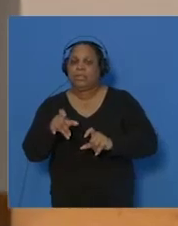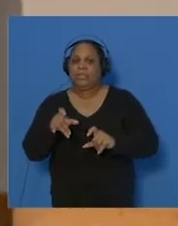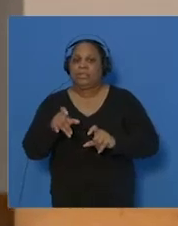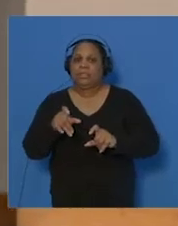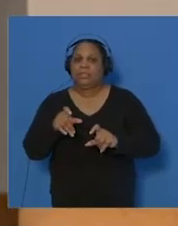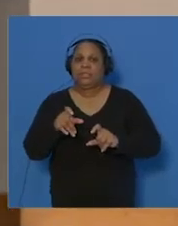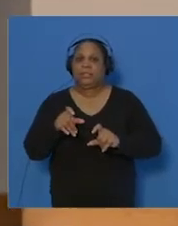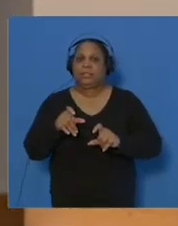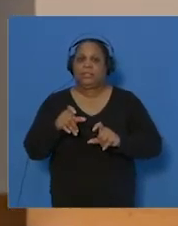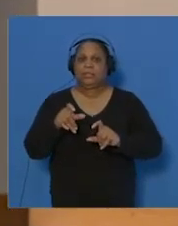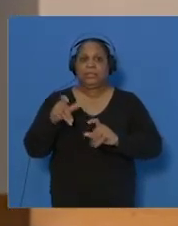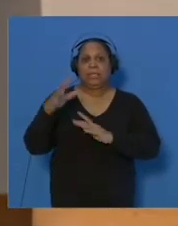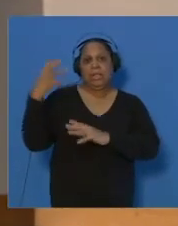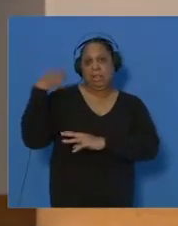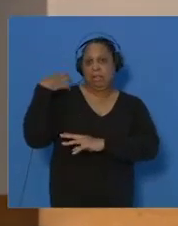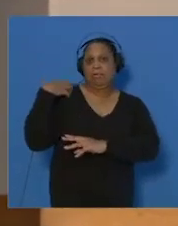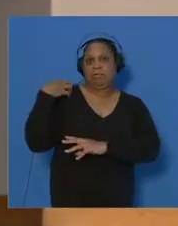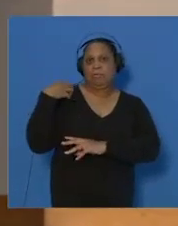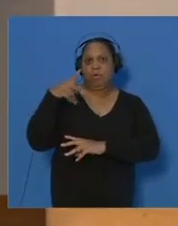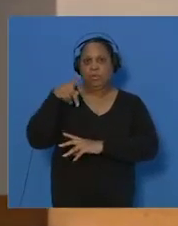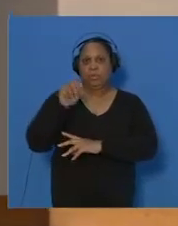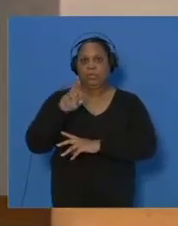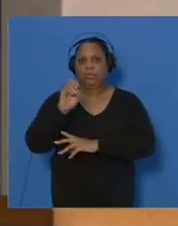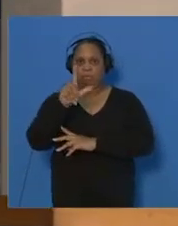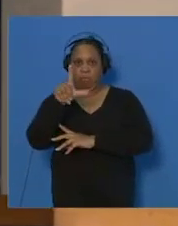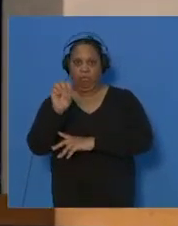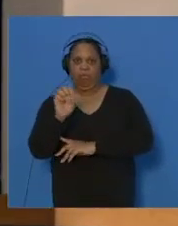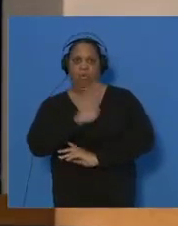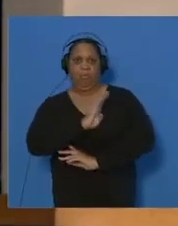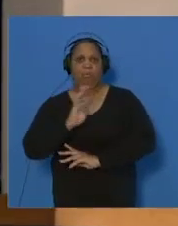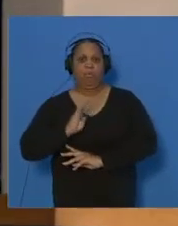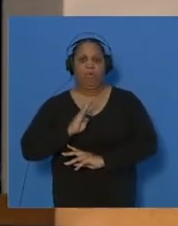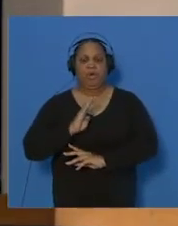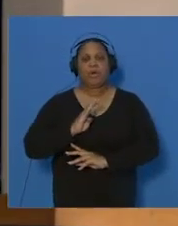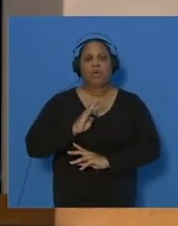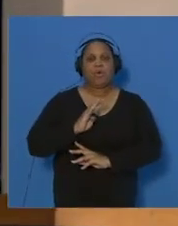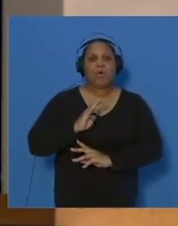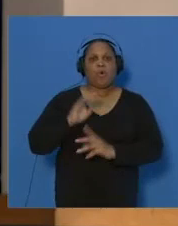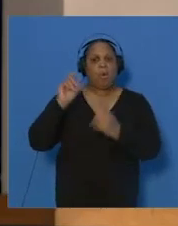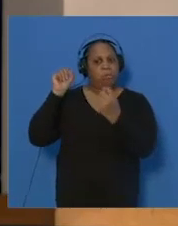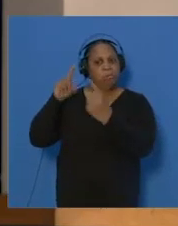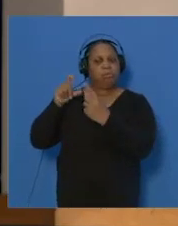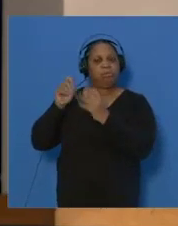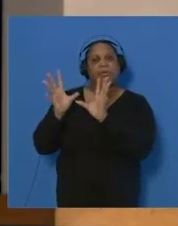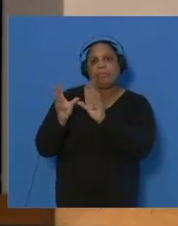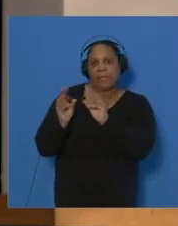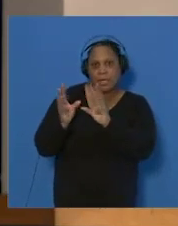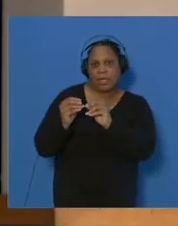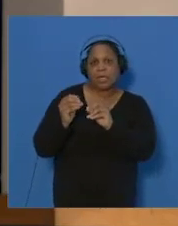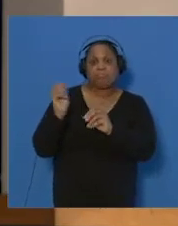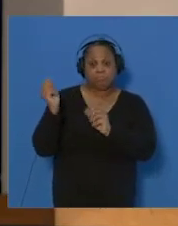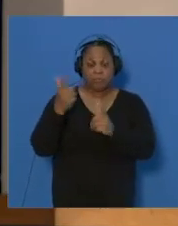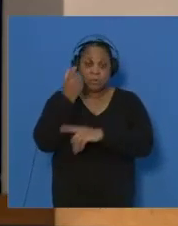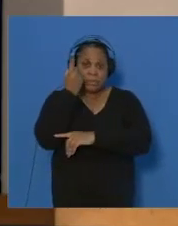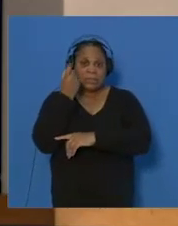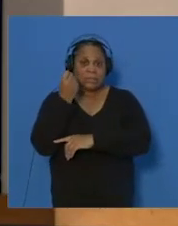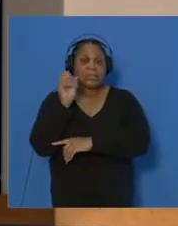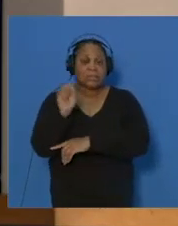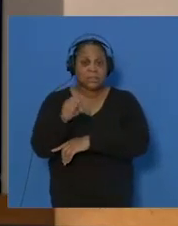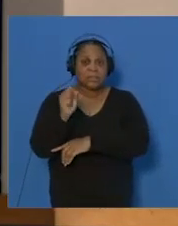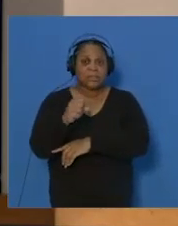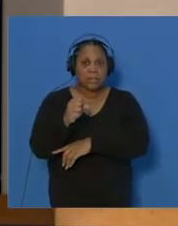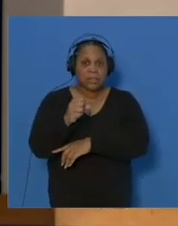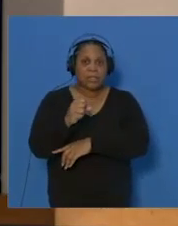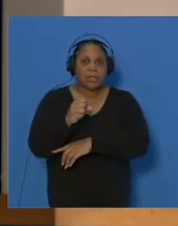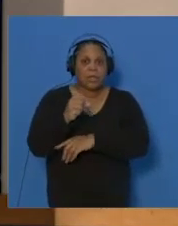the head of the parole board has a plan. We're going to look at meeting remotely, as everyone can understand that we are indeed going